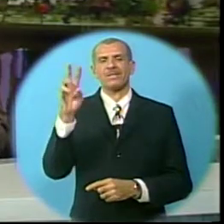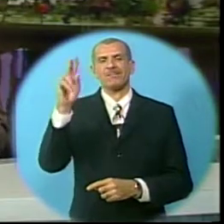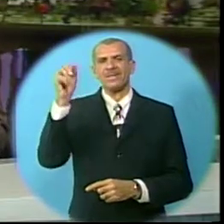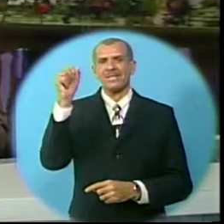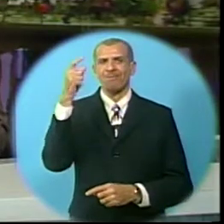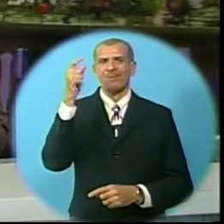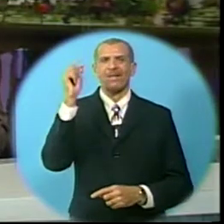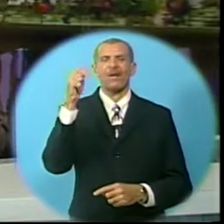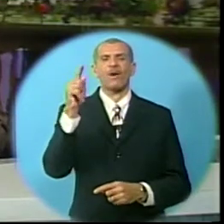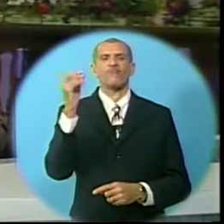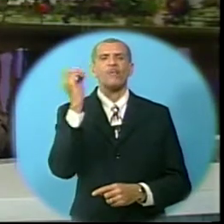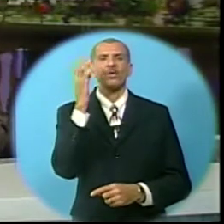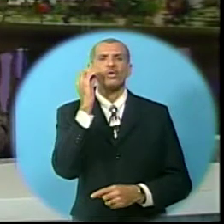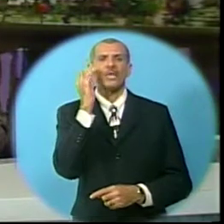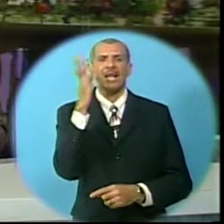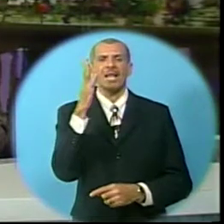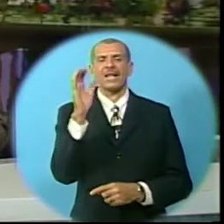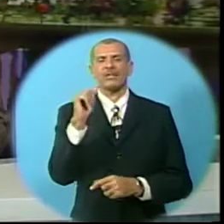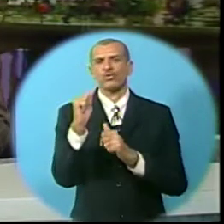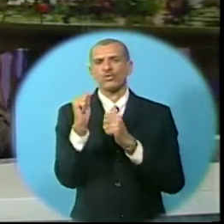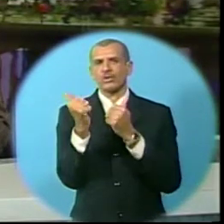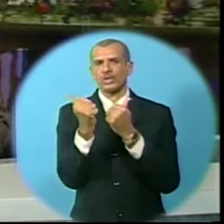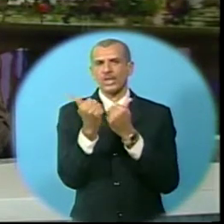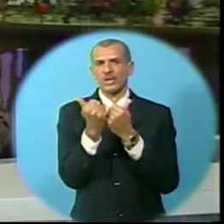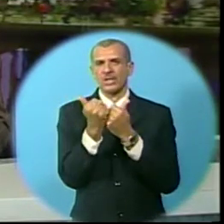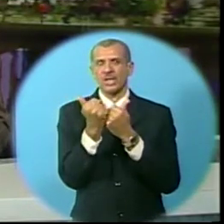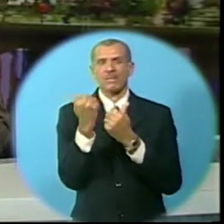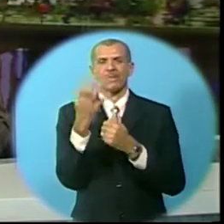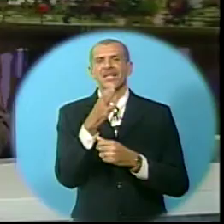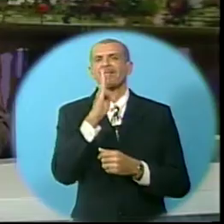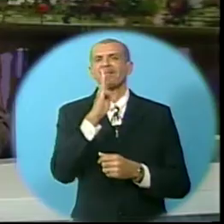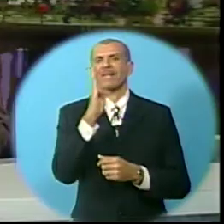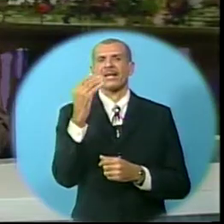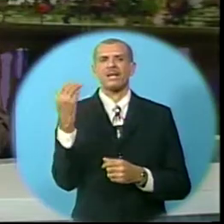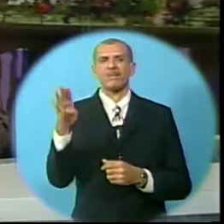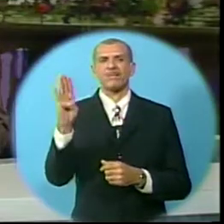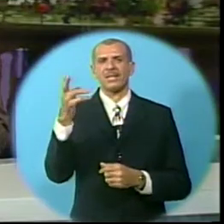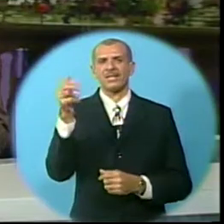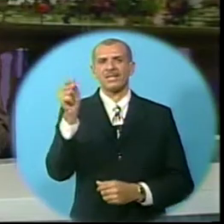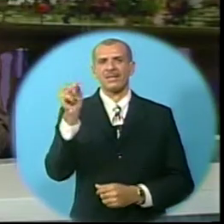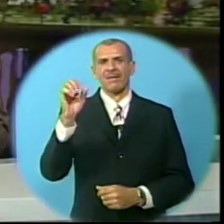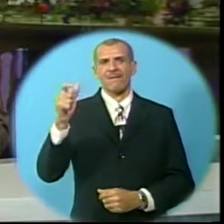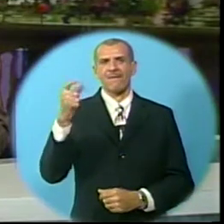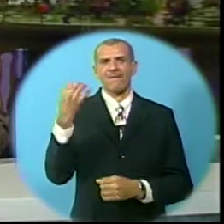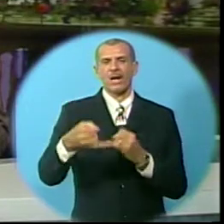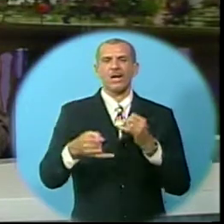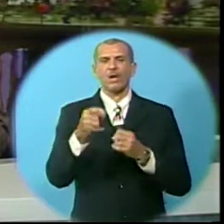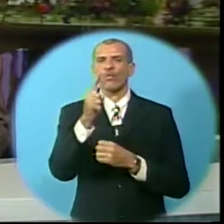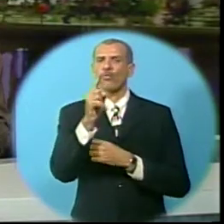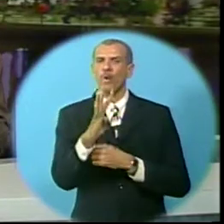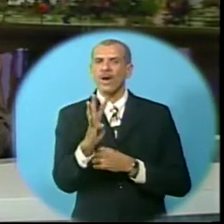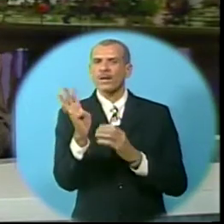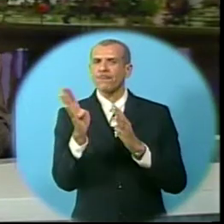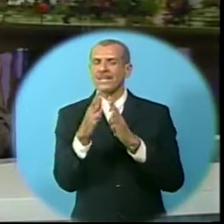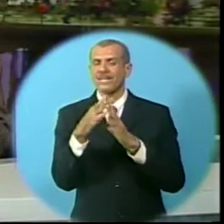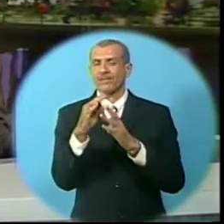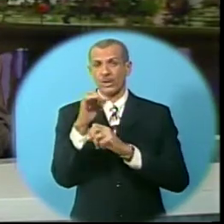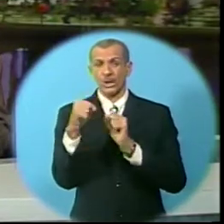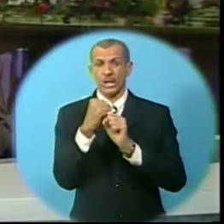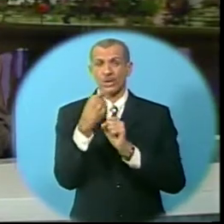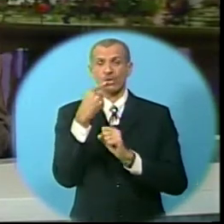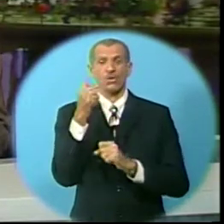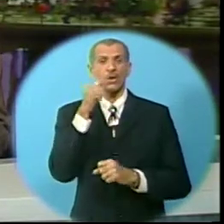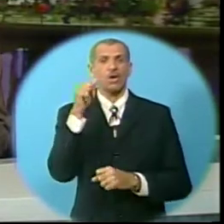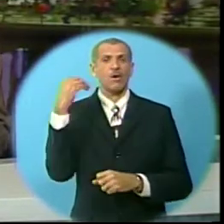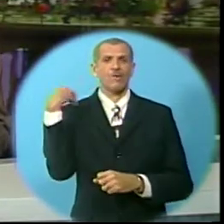Barbados Hotel and Tourism Association. Speaking at the BHTA final quarterly meeting for the year, she told